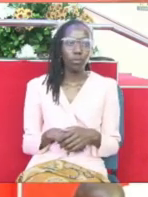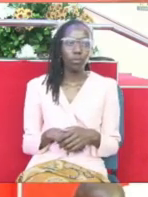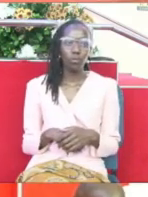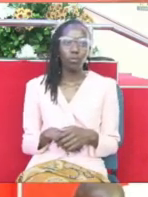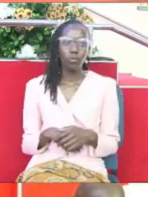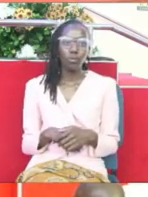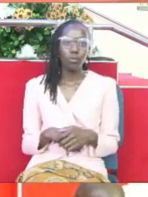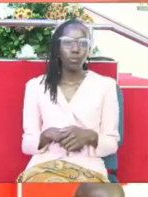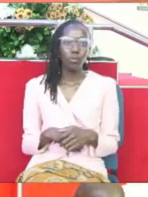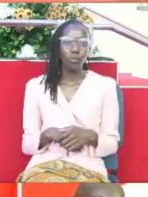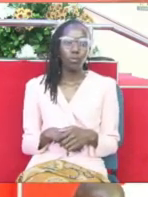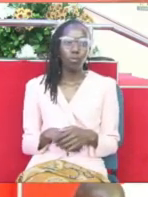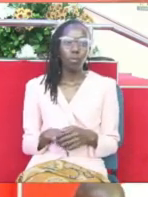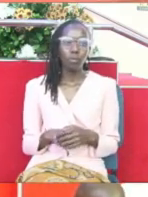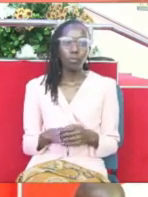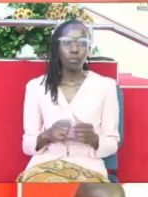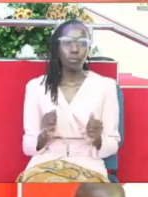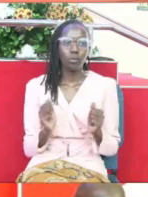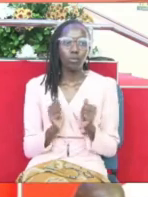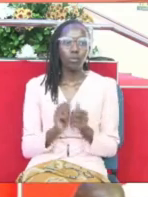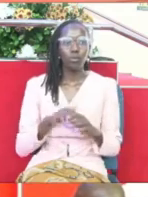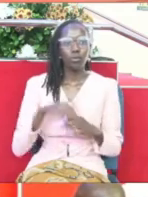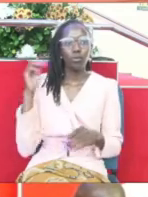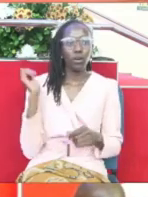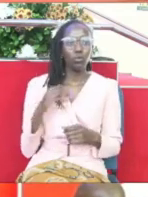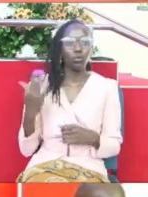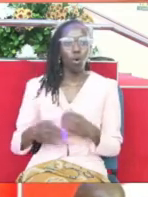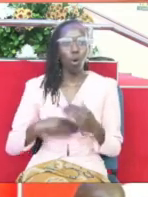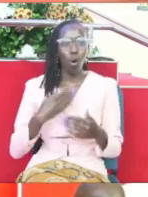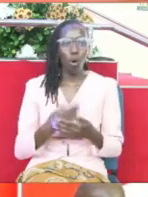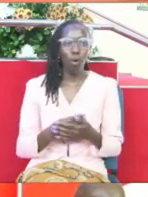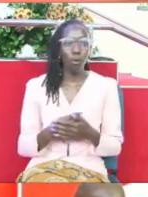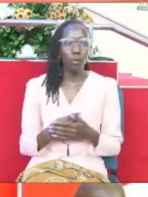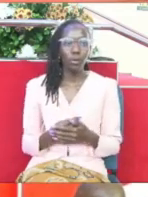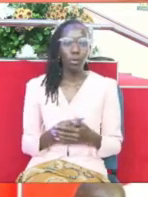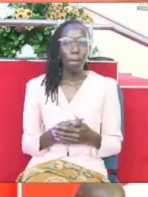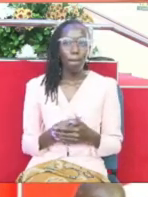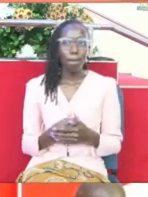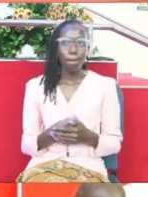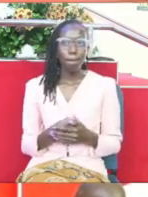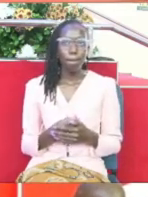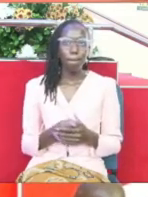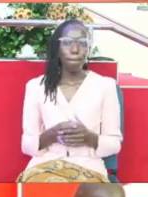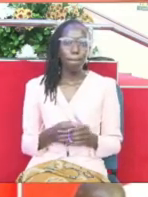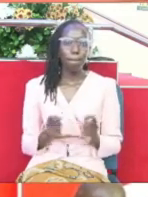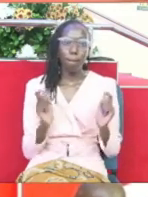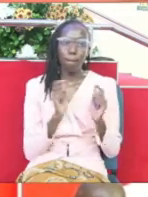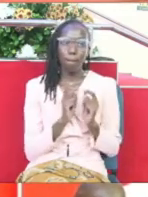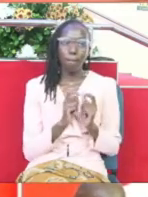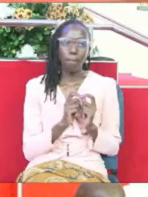kujalisha changamoto ambazo alikuwa amepitia. Irrespective of the thorn that was in his flesh. Bila kujalisha mwiba ambao ulikuwa kwenye mwili wake. He